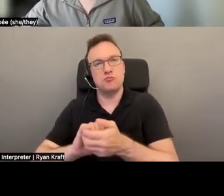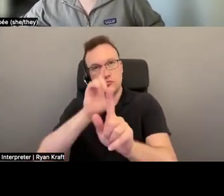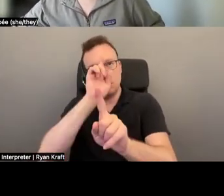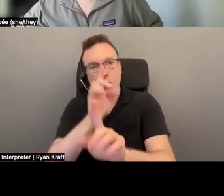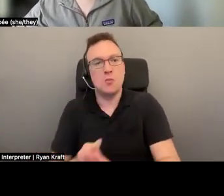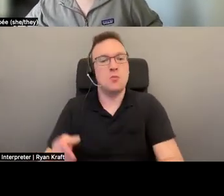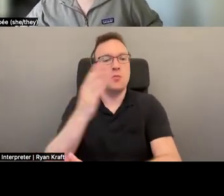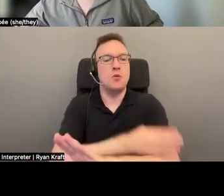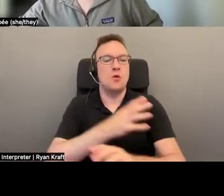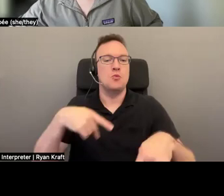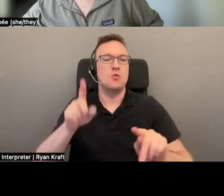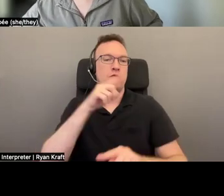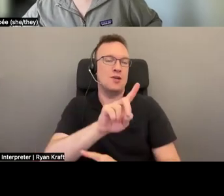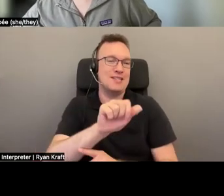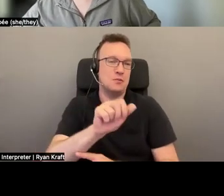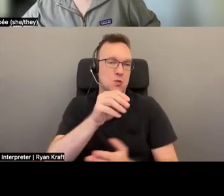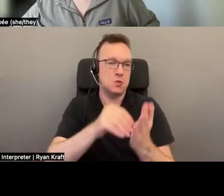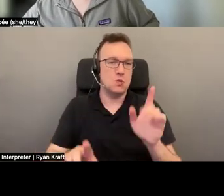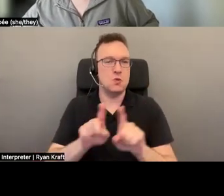disabled students and graduates.